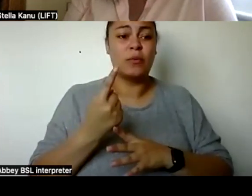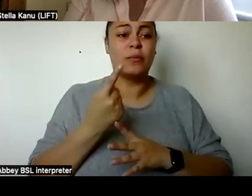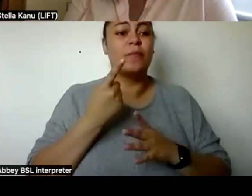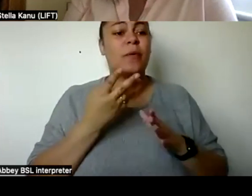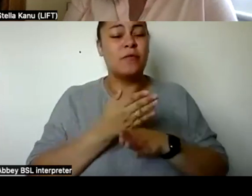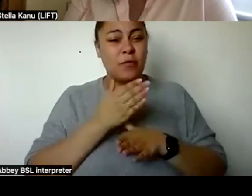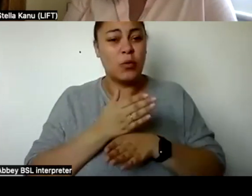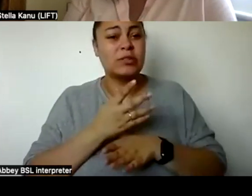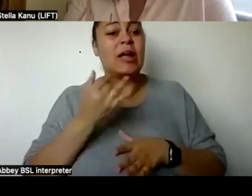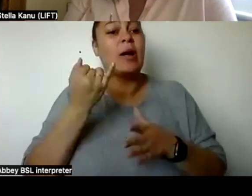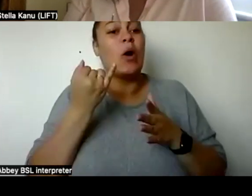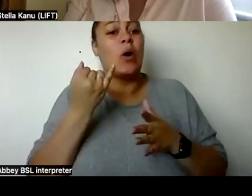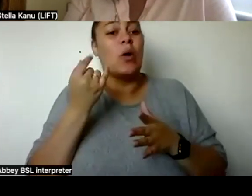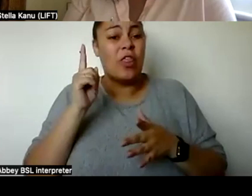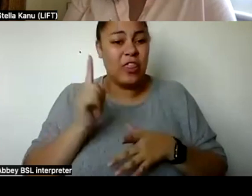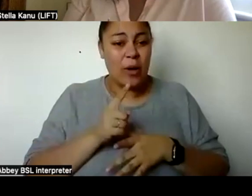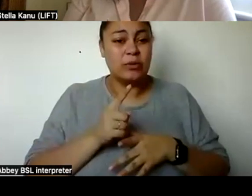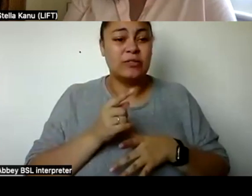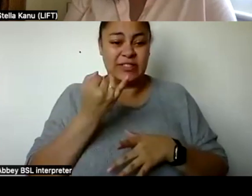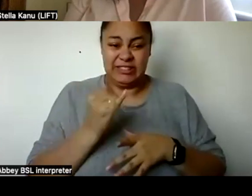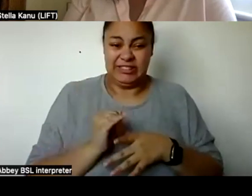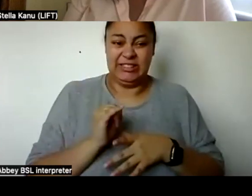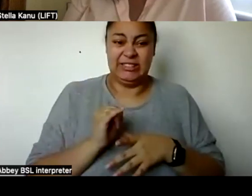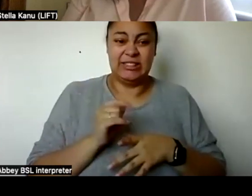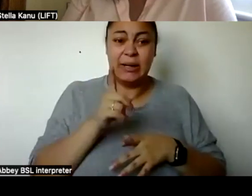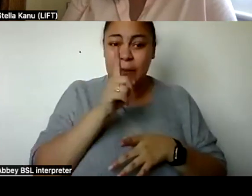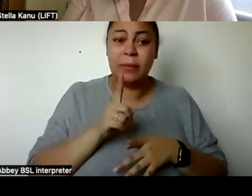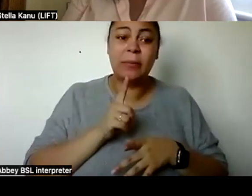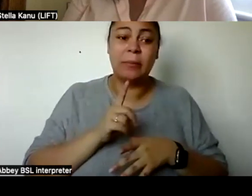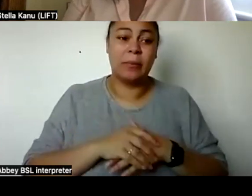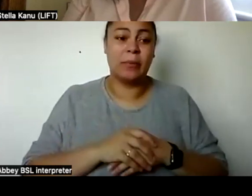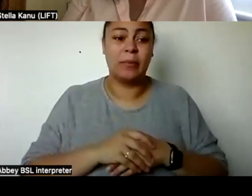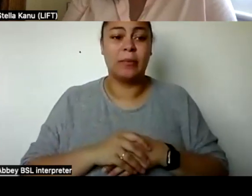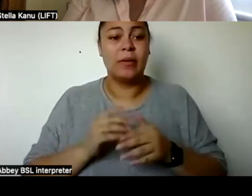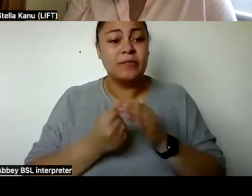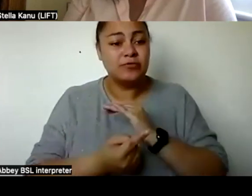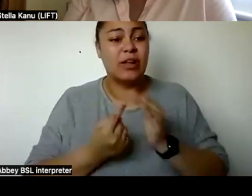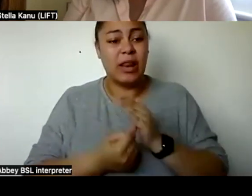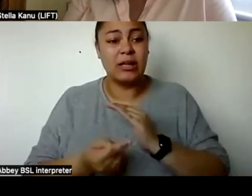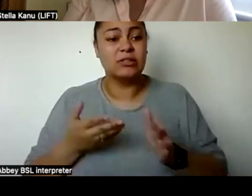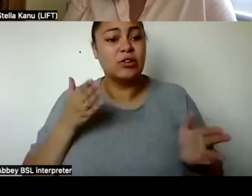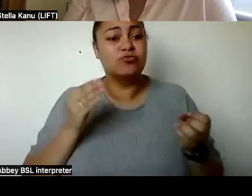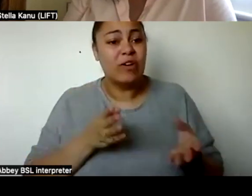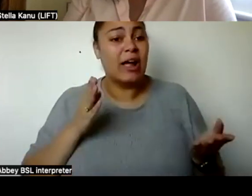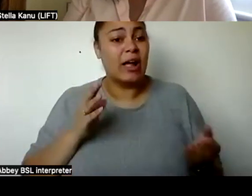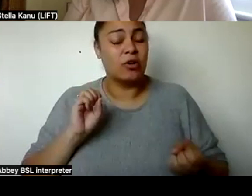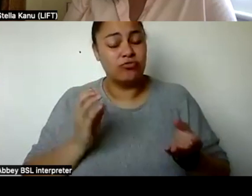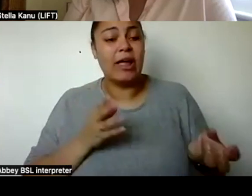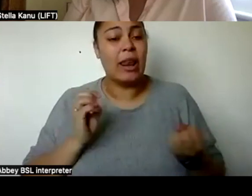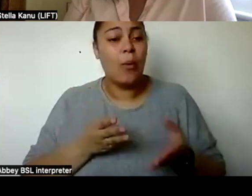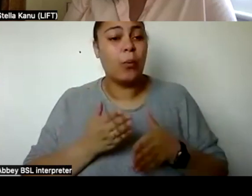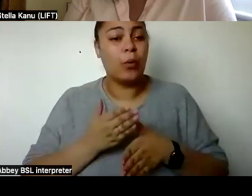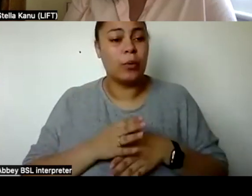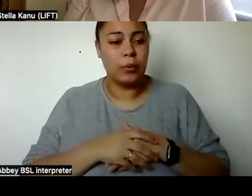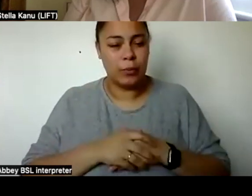And that included the freelancers we worked with regularly. Provides all sorts of support from, you